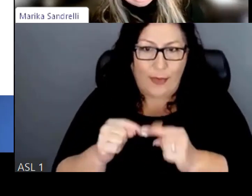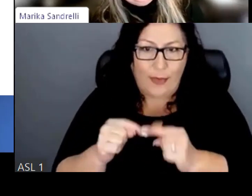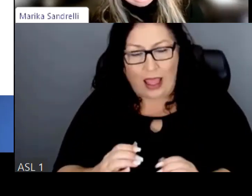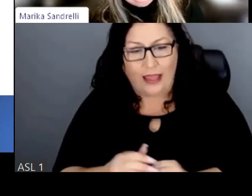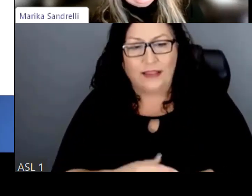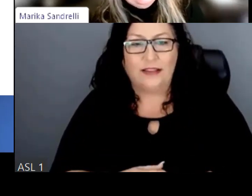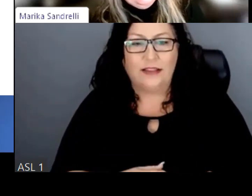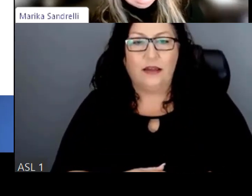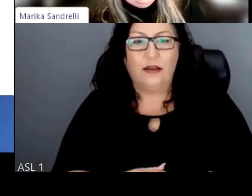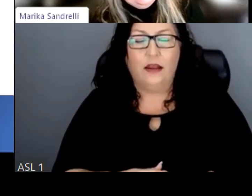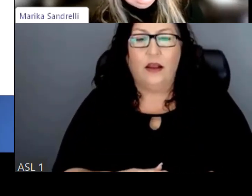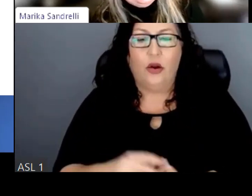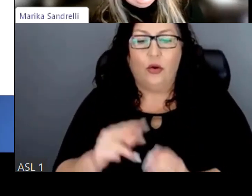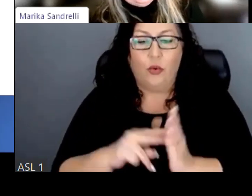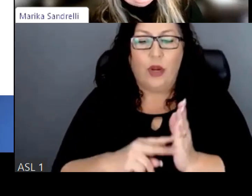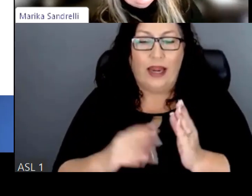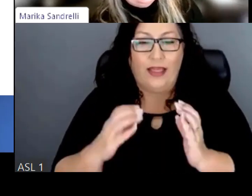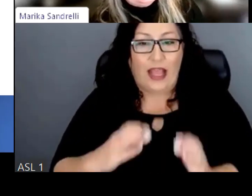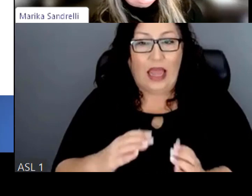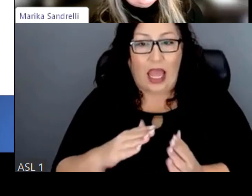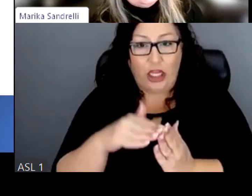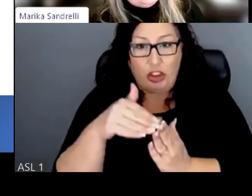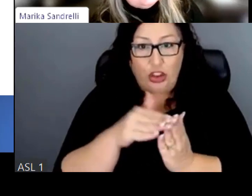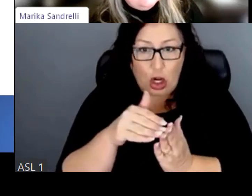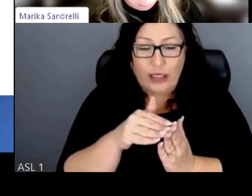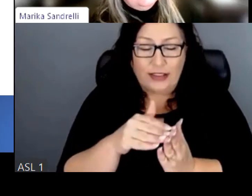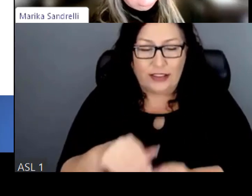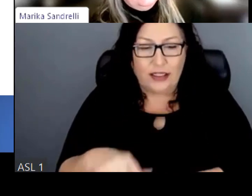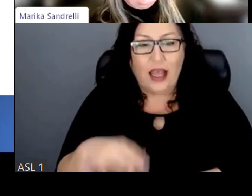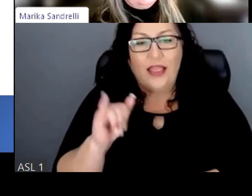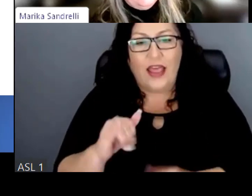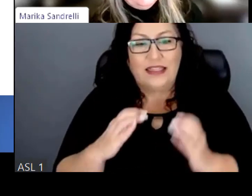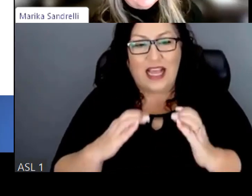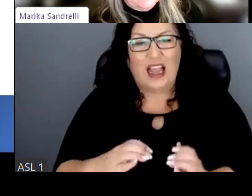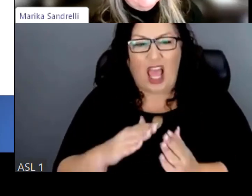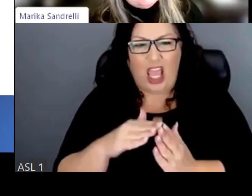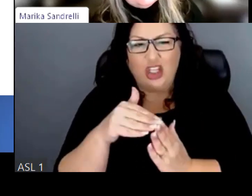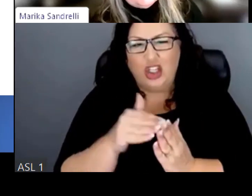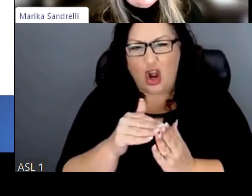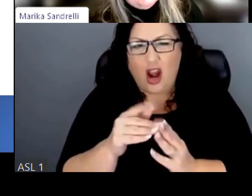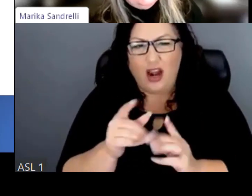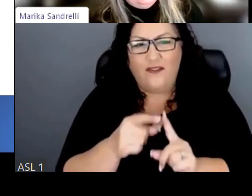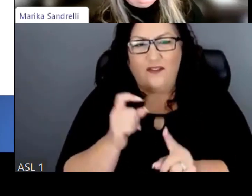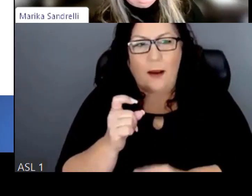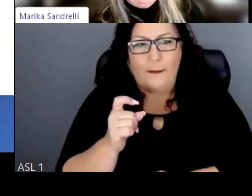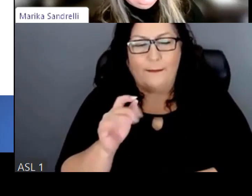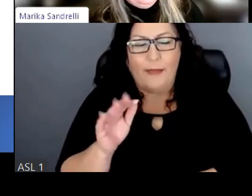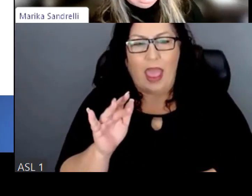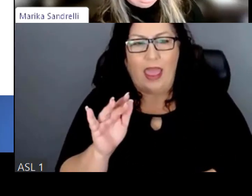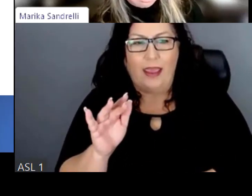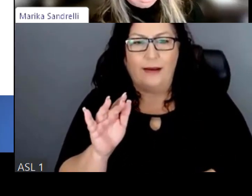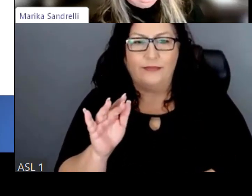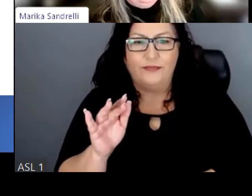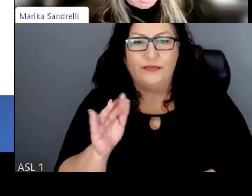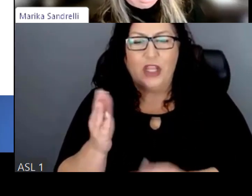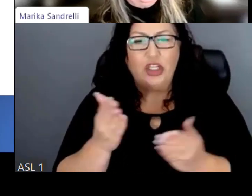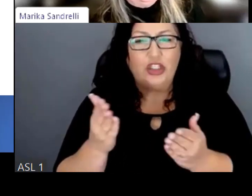clients. So these are client charts. So this is a client chart. This was from